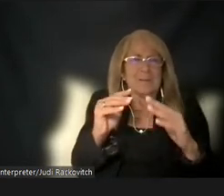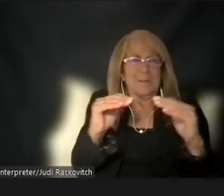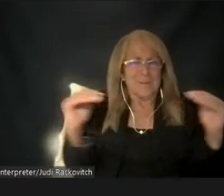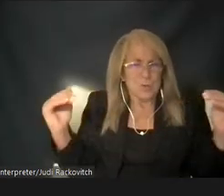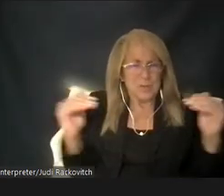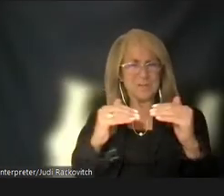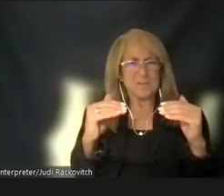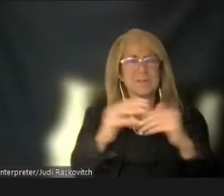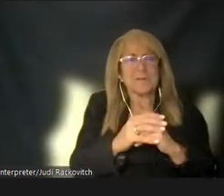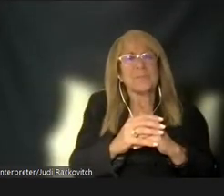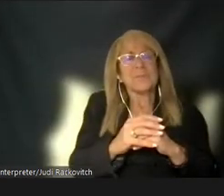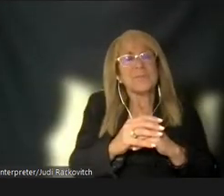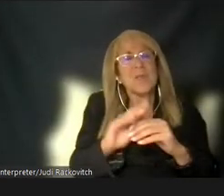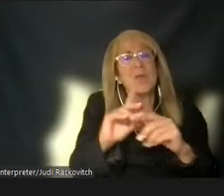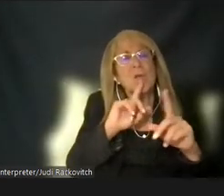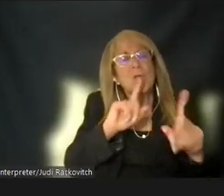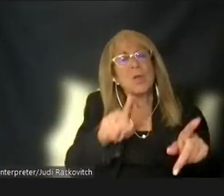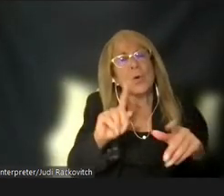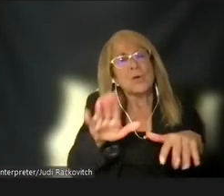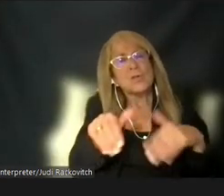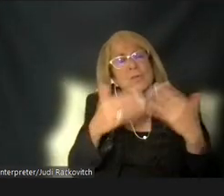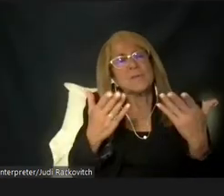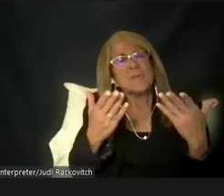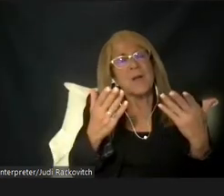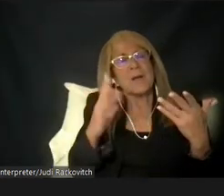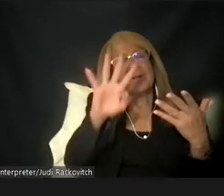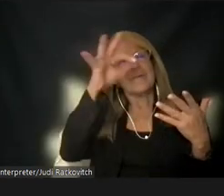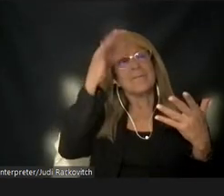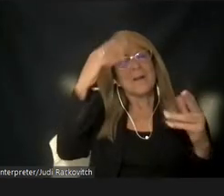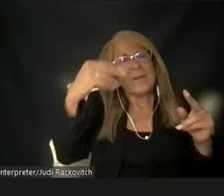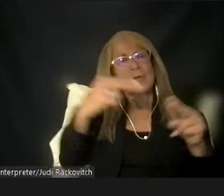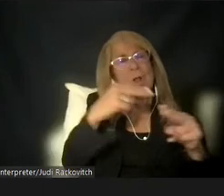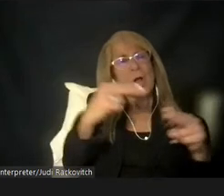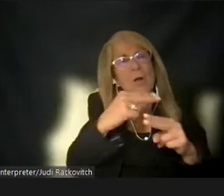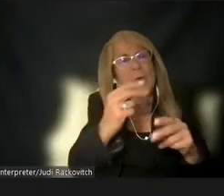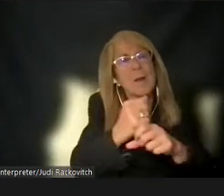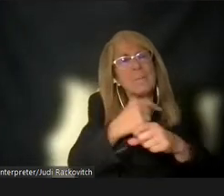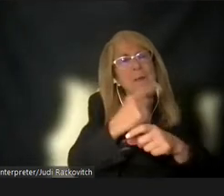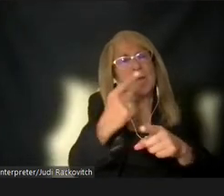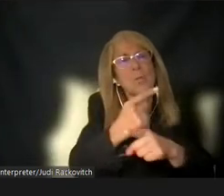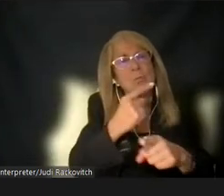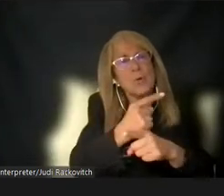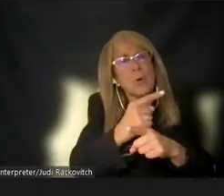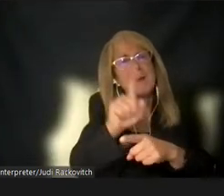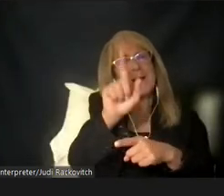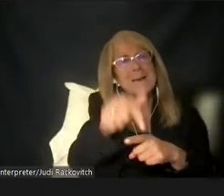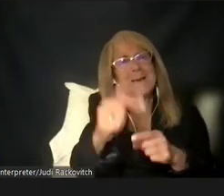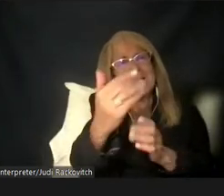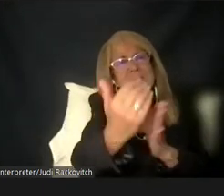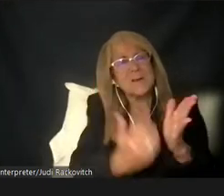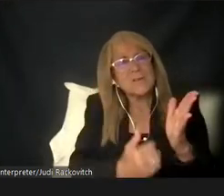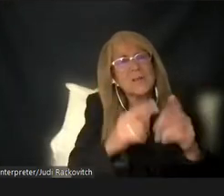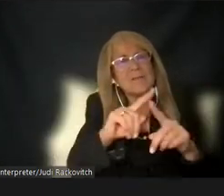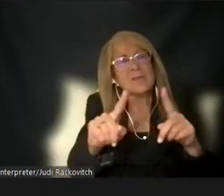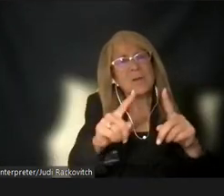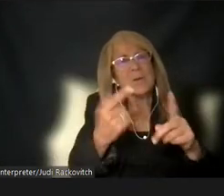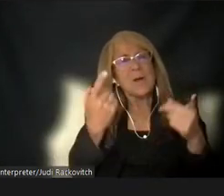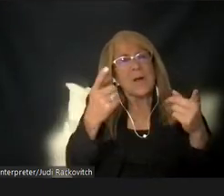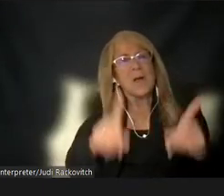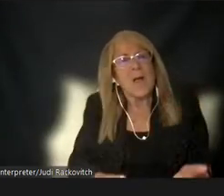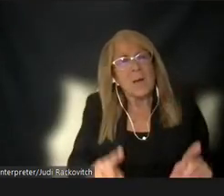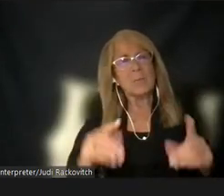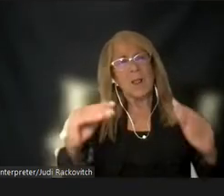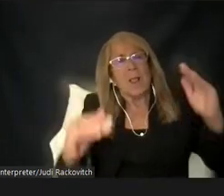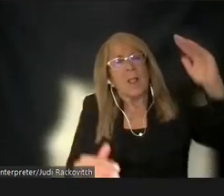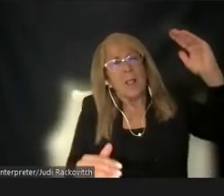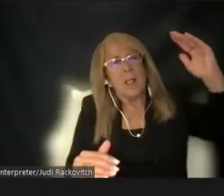The orders provide that Federal Highway Administration take the appropriate and necessary steps to identify and address disproportionately high and adverse effects